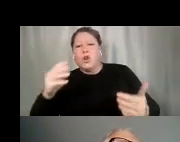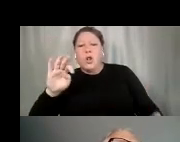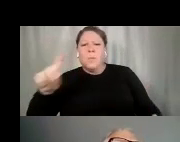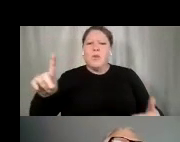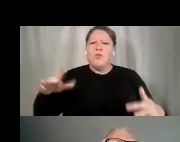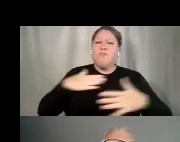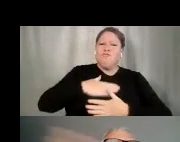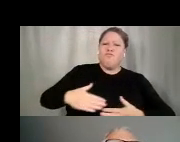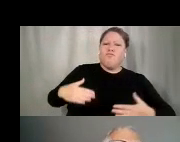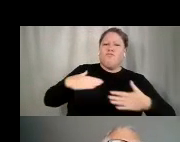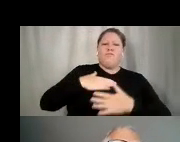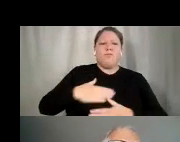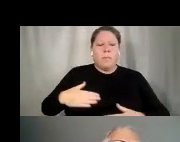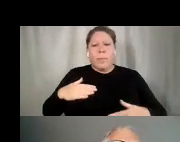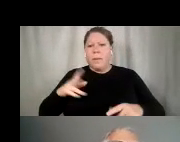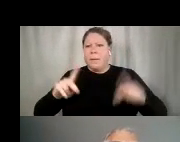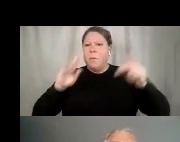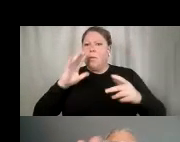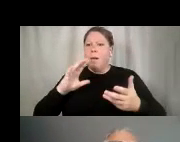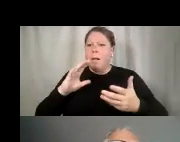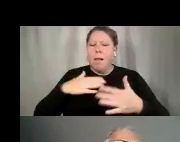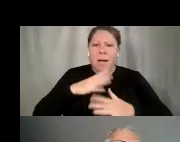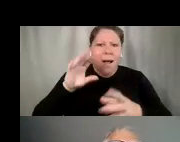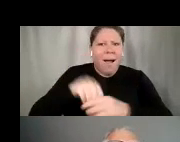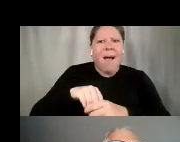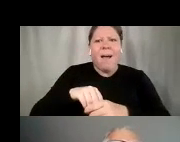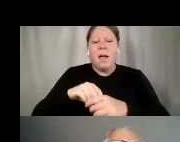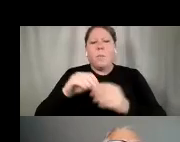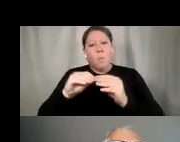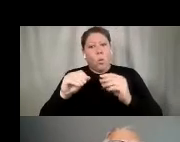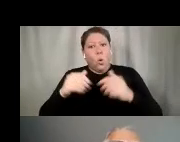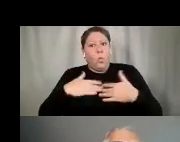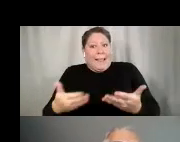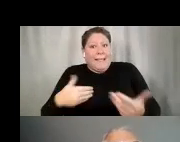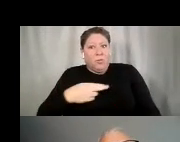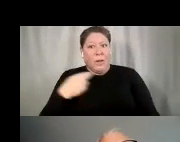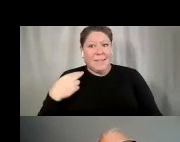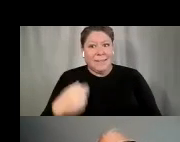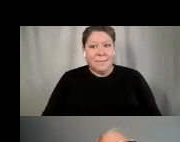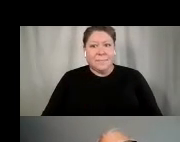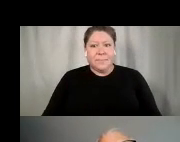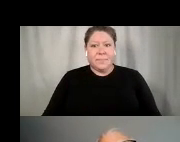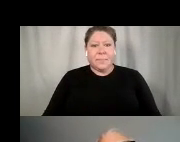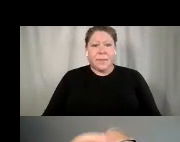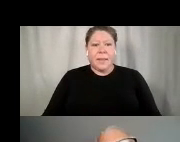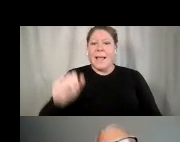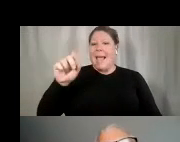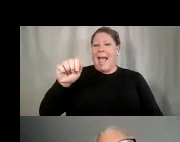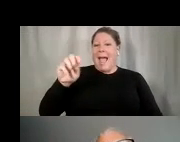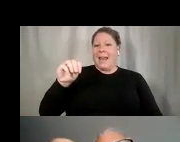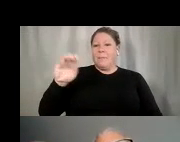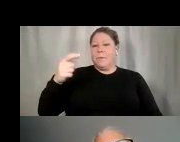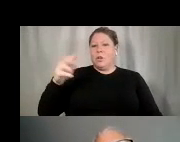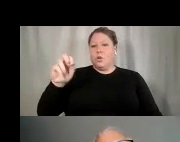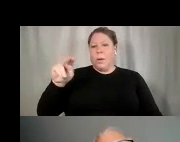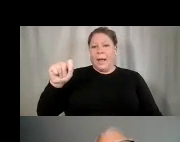People will be more engaged in risk taking. And Adam Grant brings this idea up. It's not just a skill set, it's